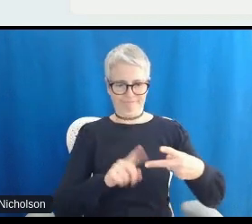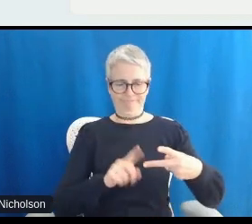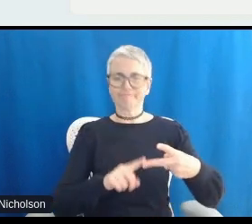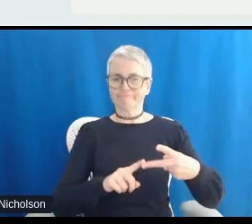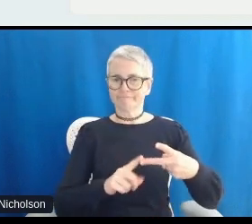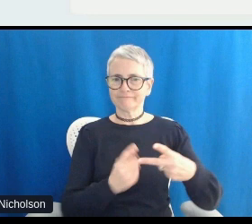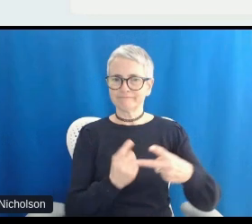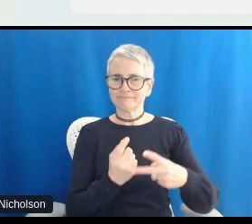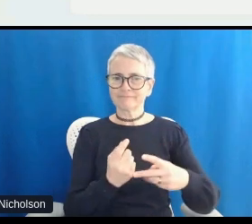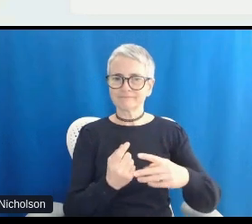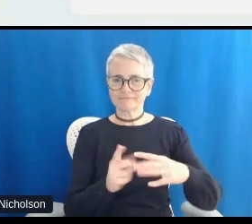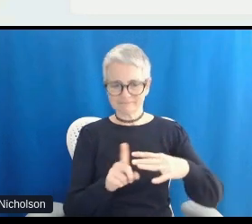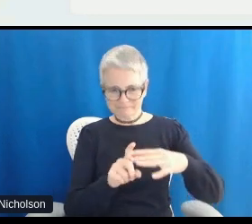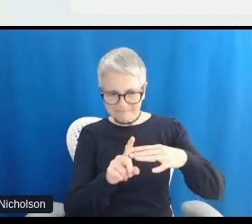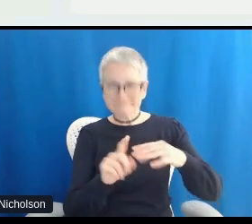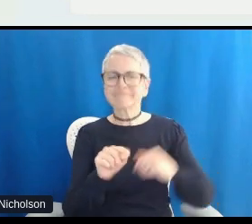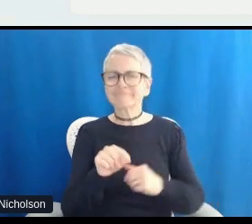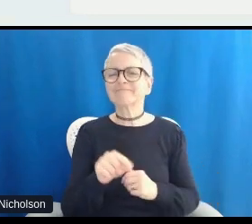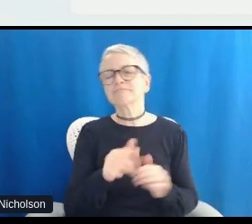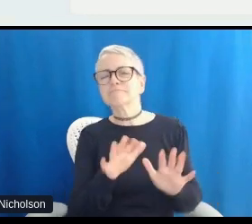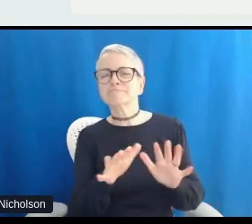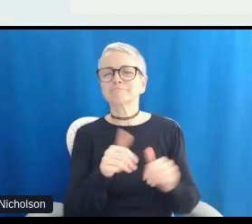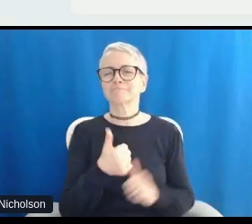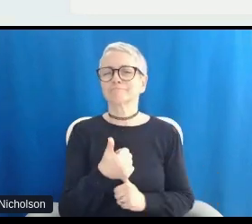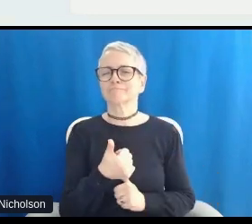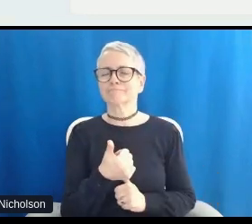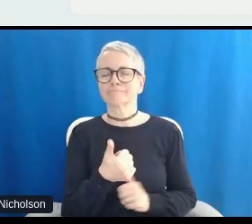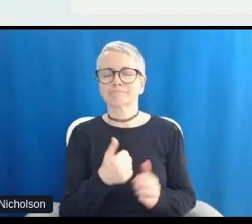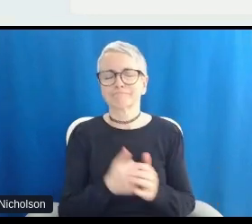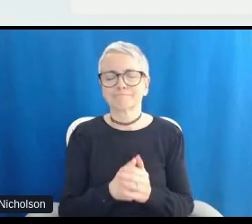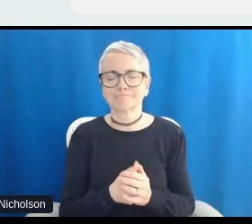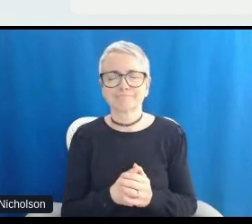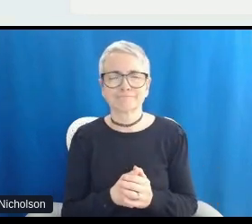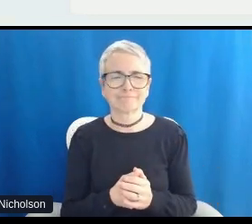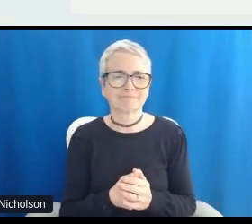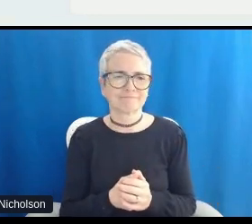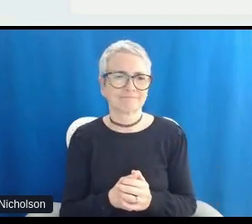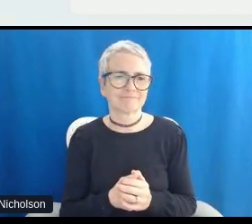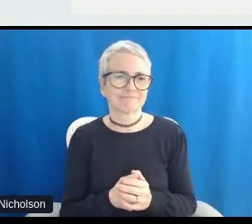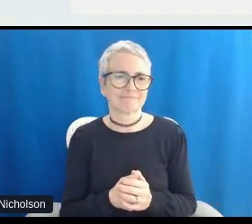So somewhere around that middle mark, but most of us shifting over towards the right.